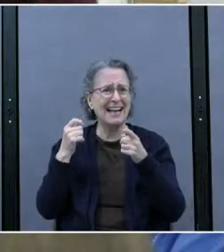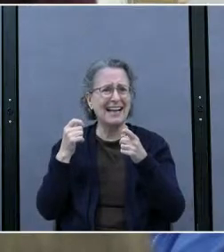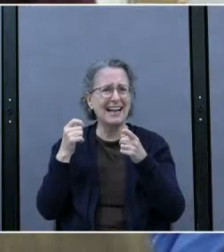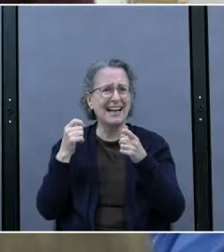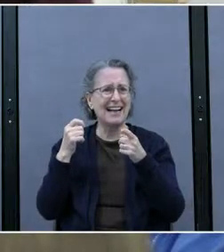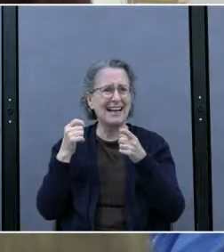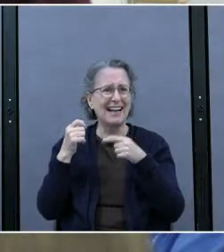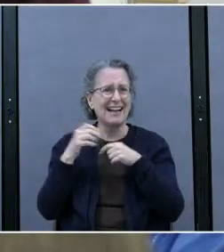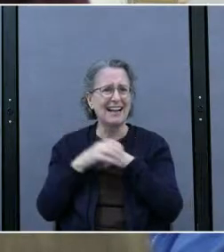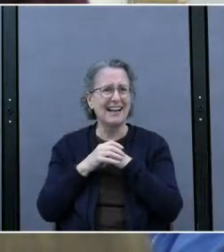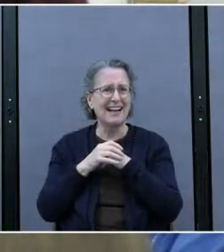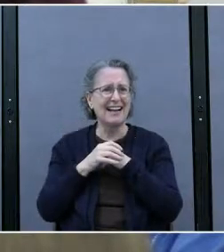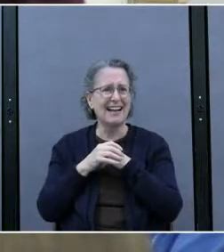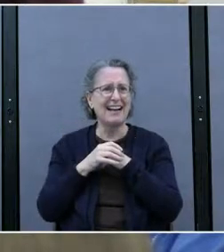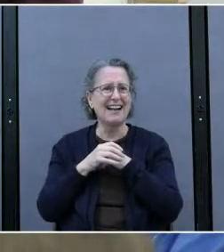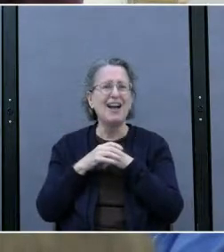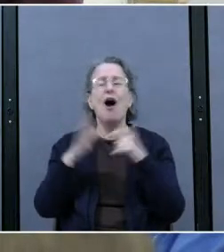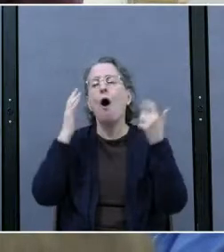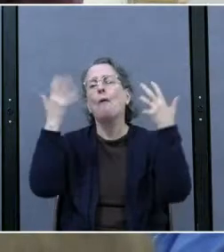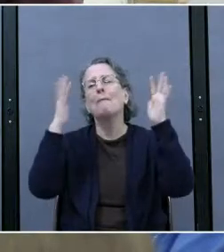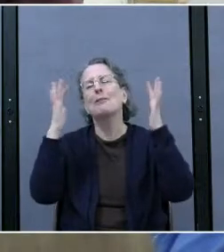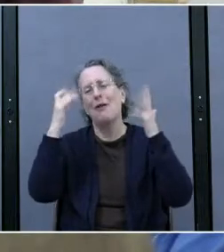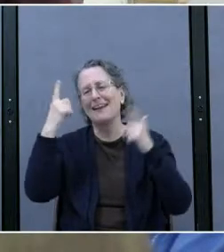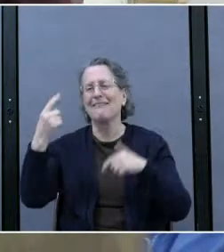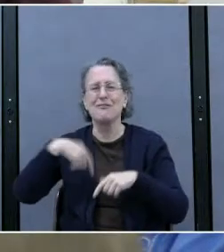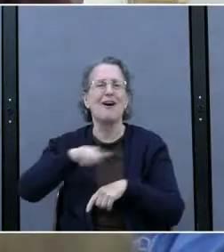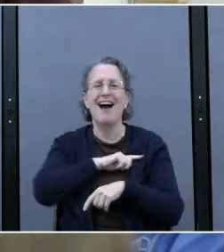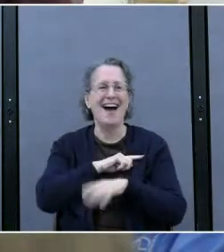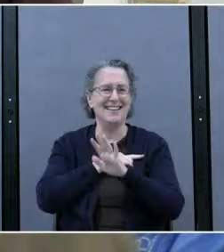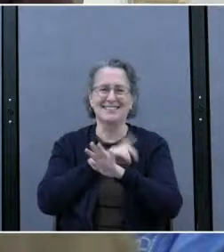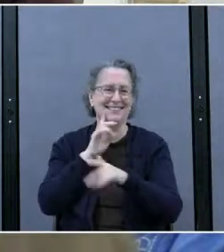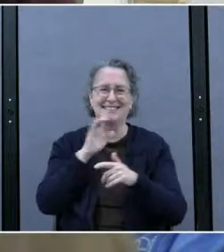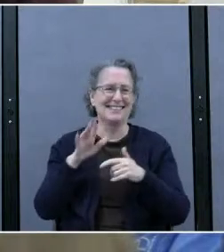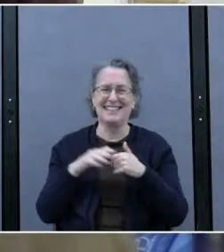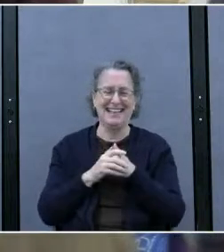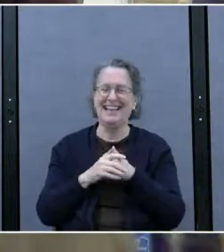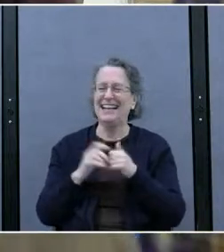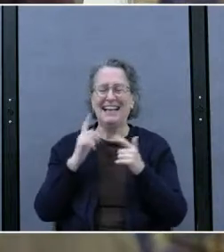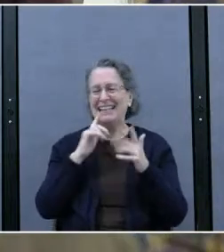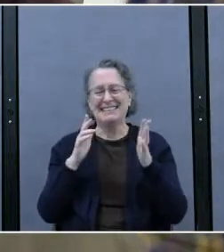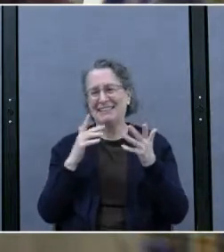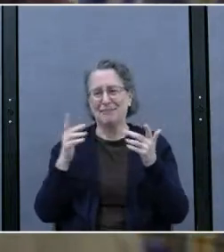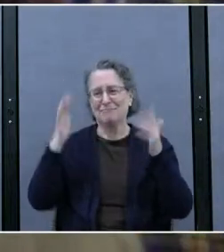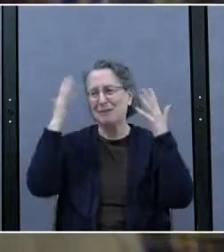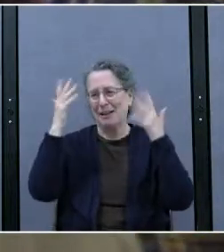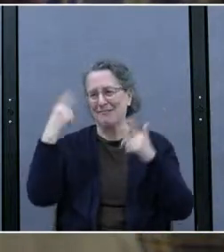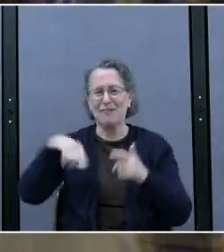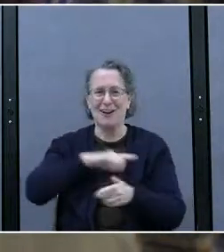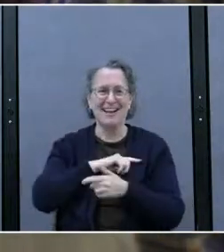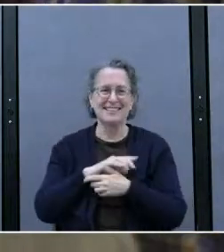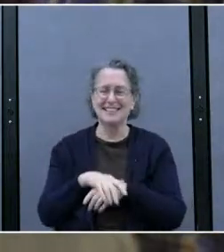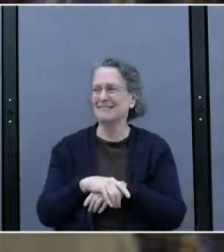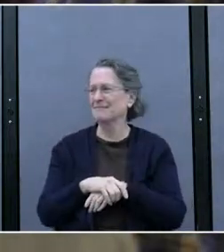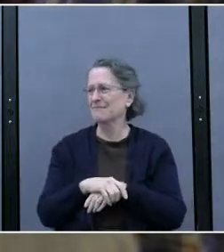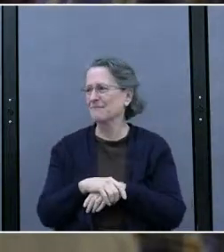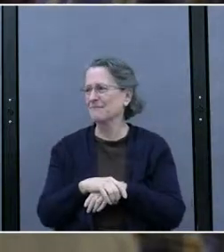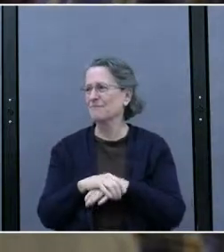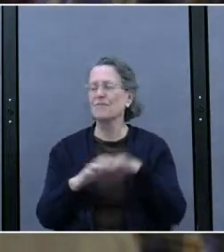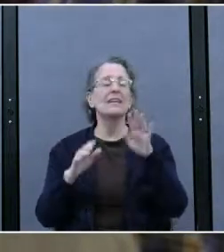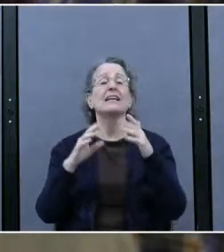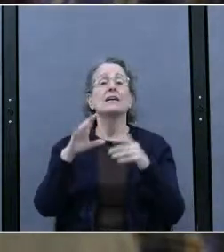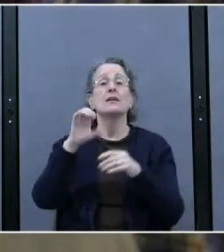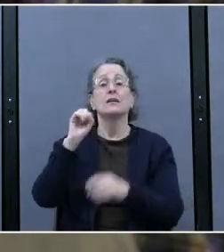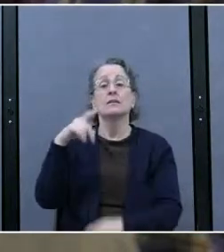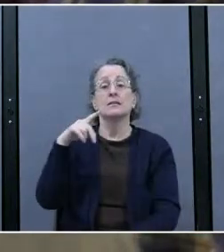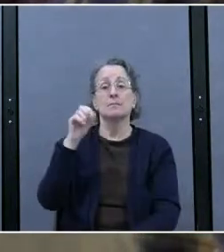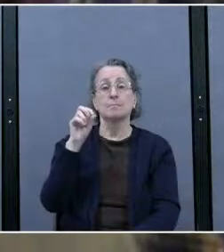in the chair's report or the select board report, but I was reading in the town report that